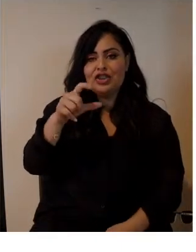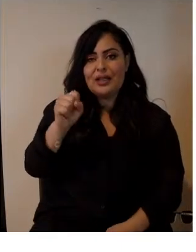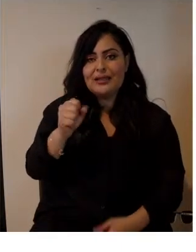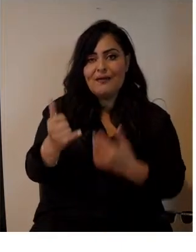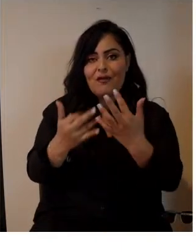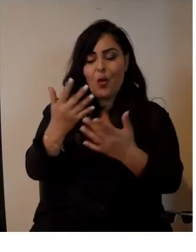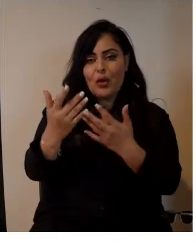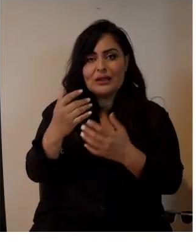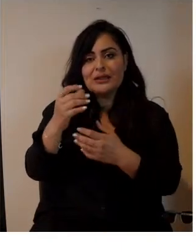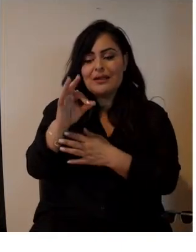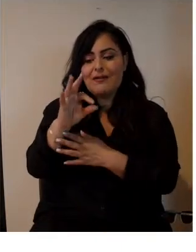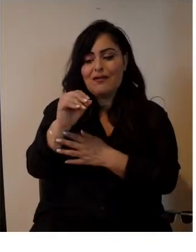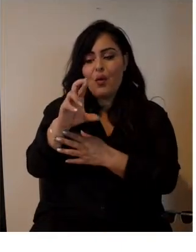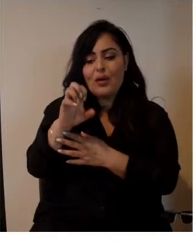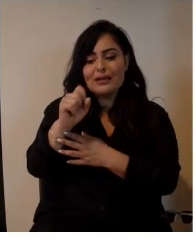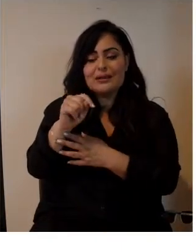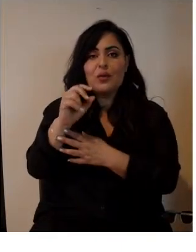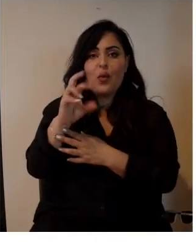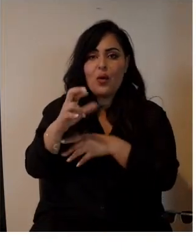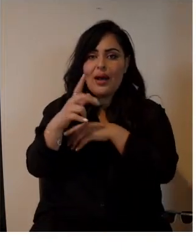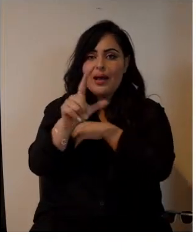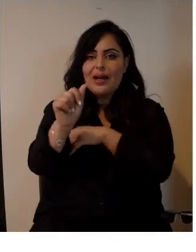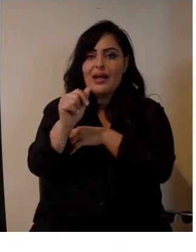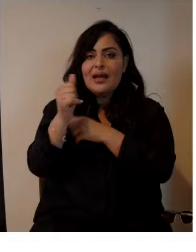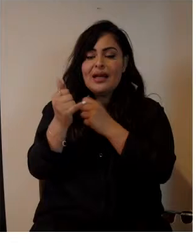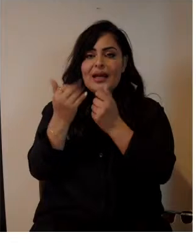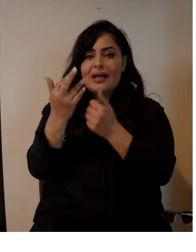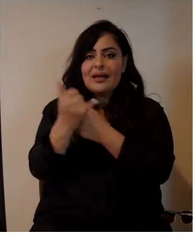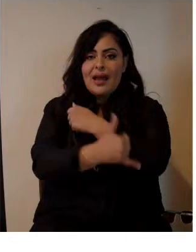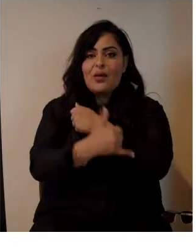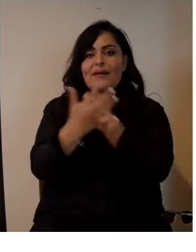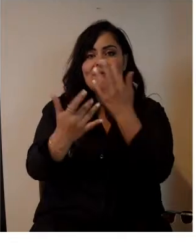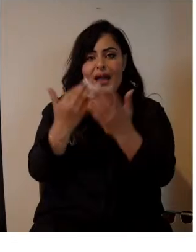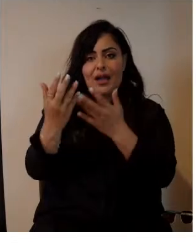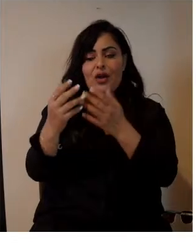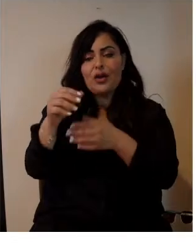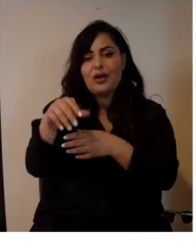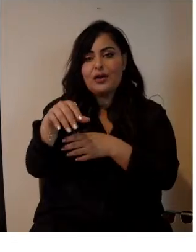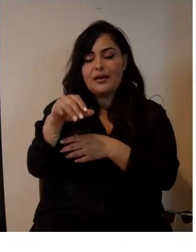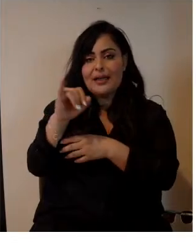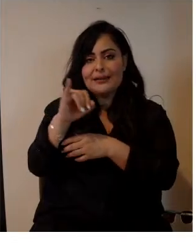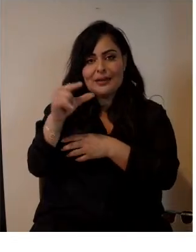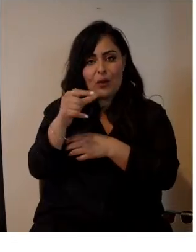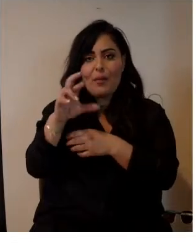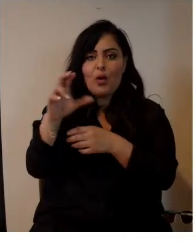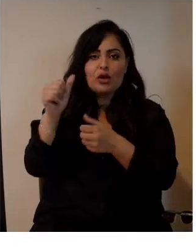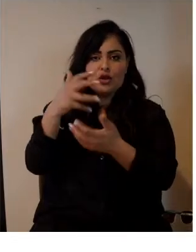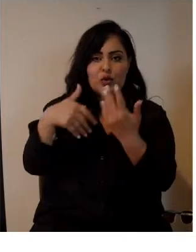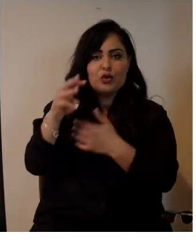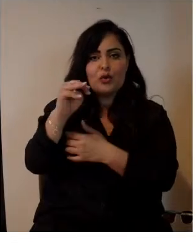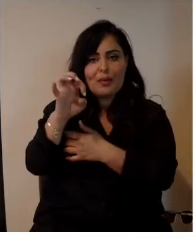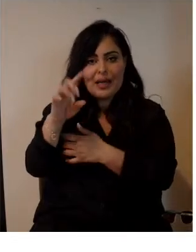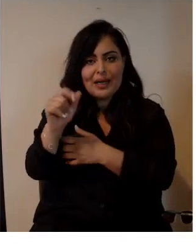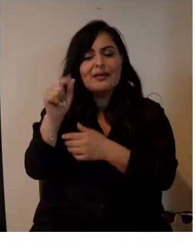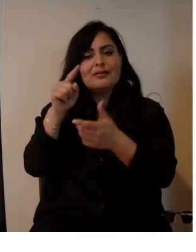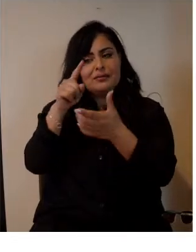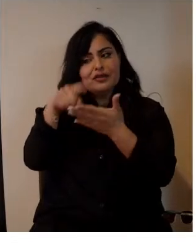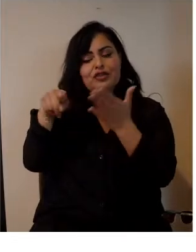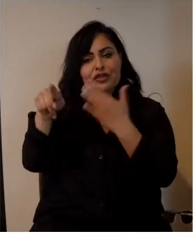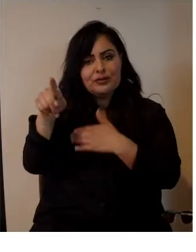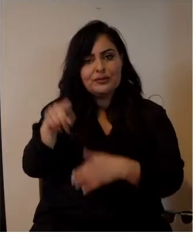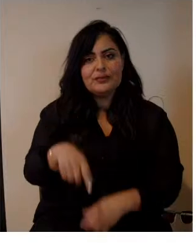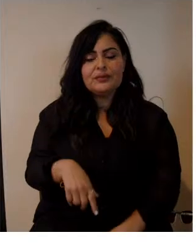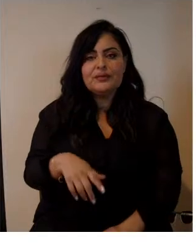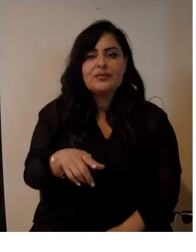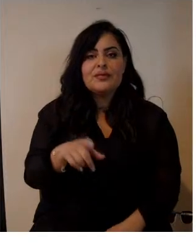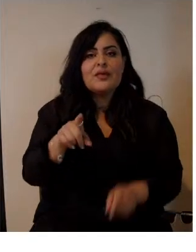Angeles County Fire social media pages, and that information will be put on there. And that is also going to answer the